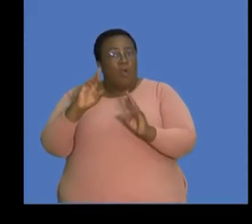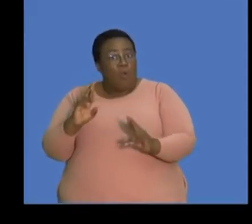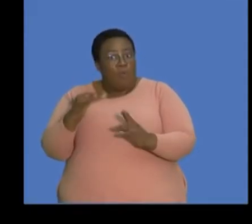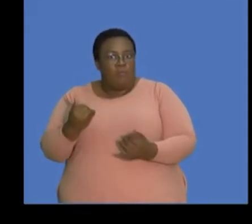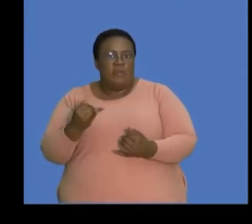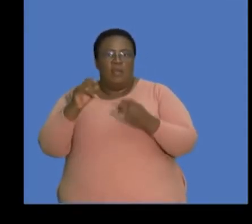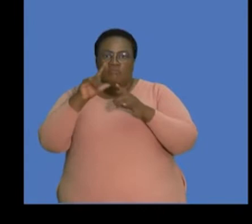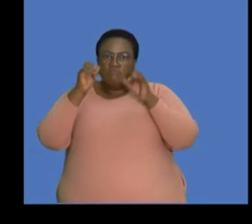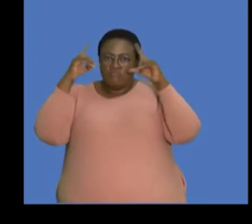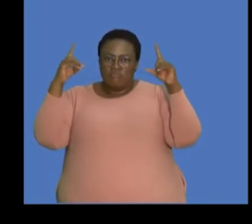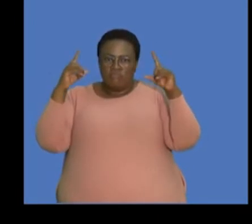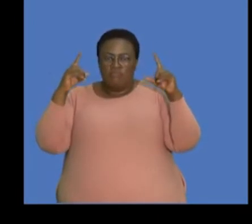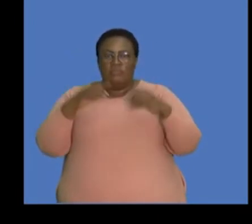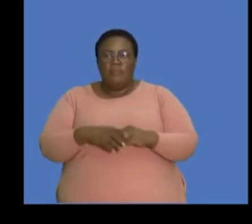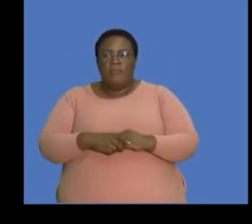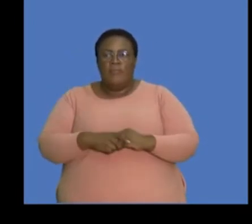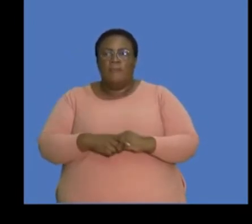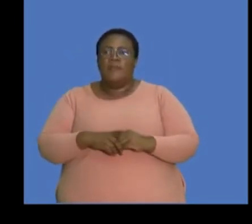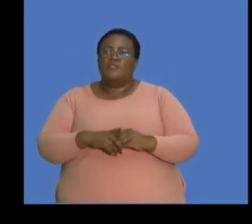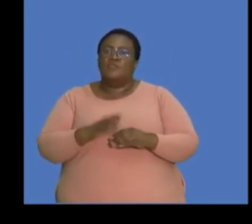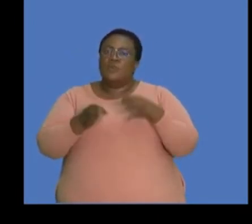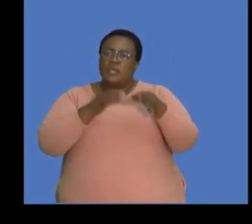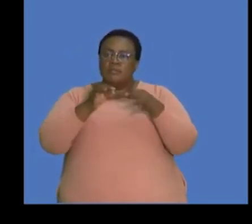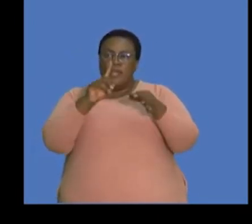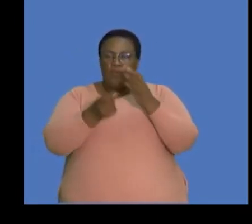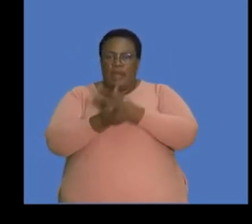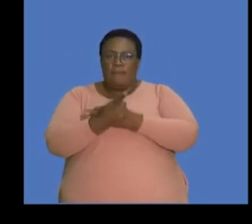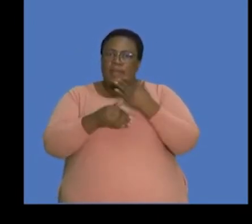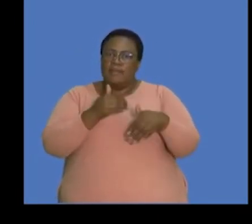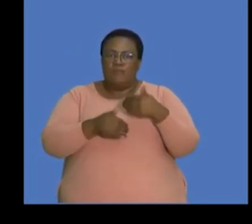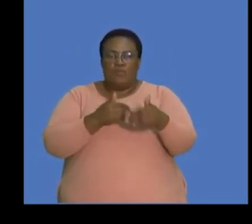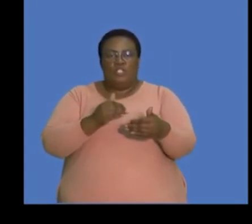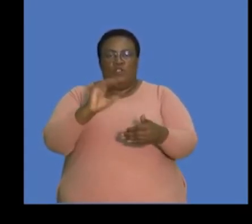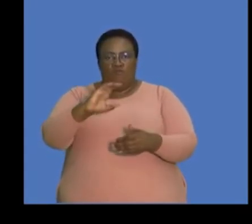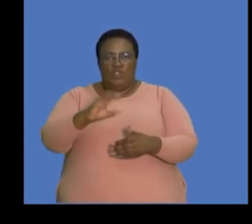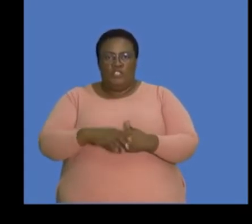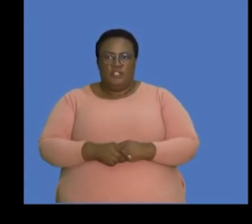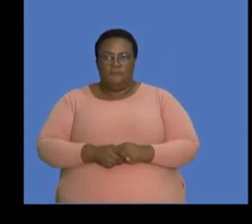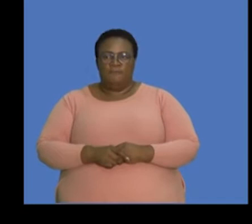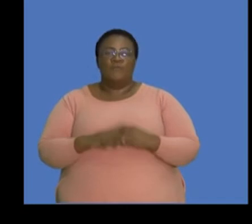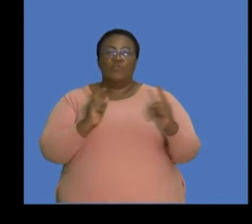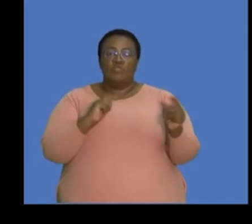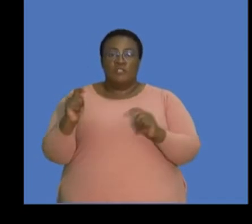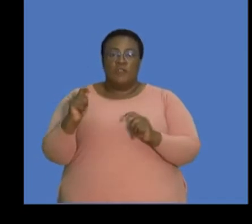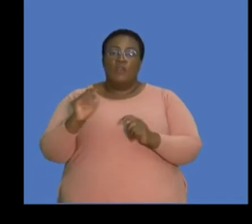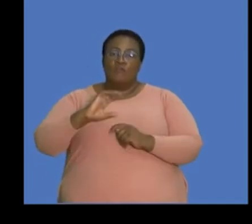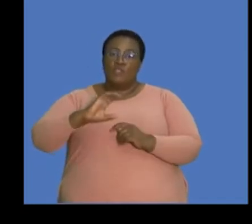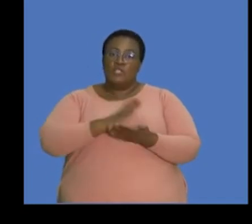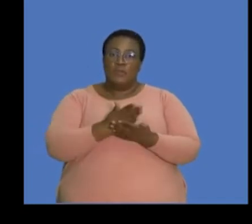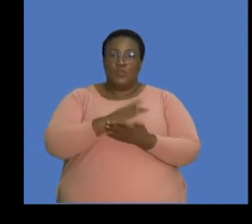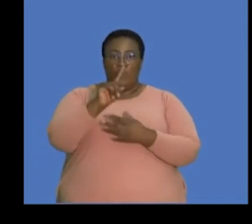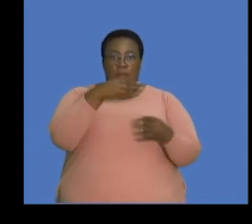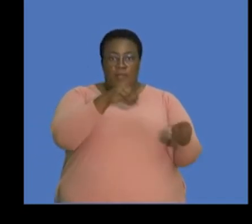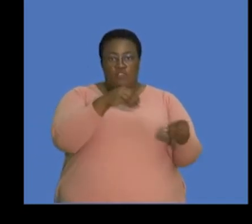terms of the simulation. Just to explain what exactly happens in the process of charging. So transfer of